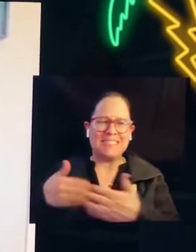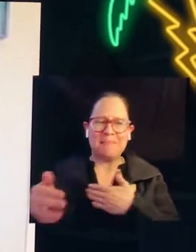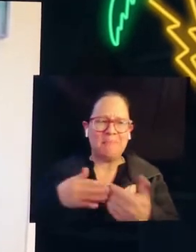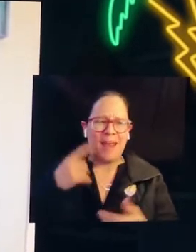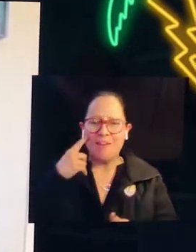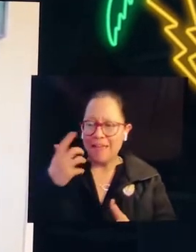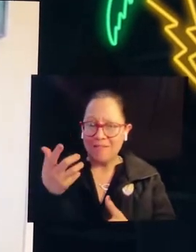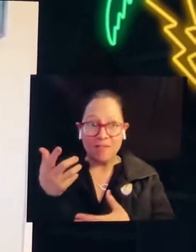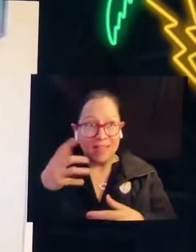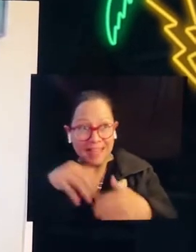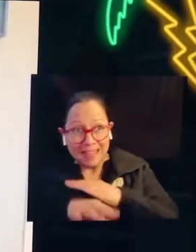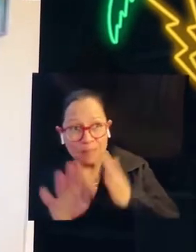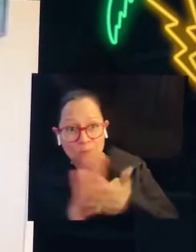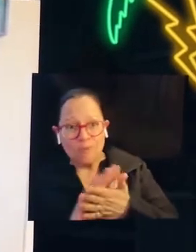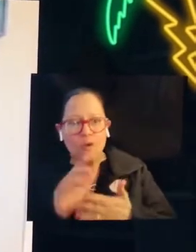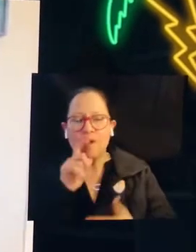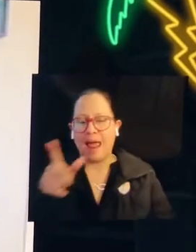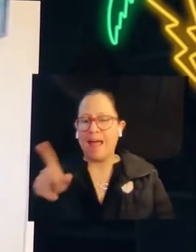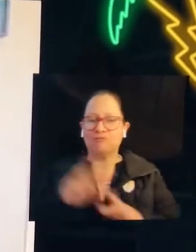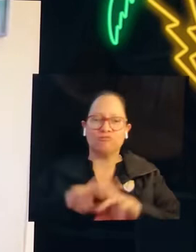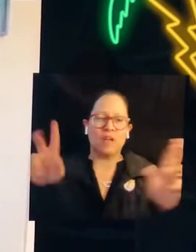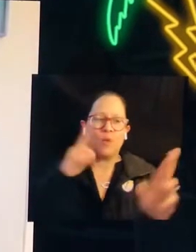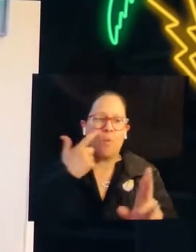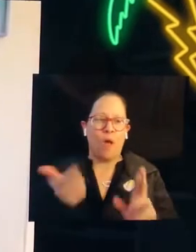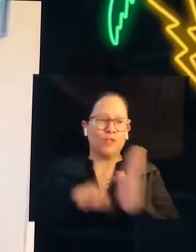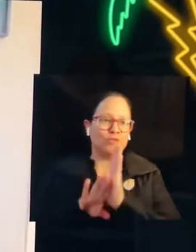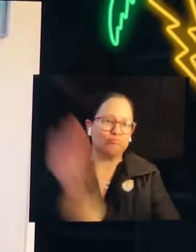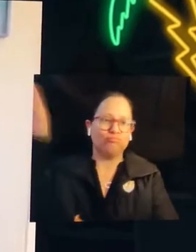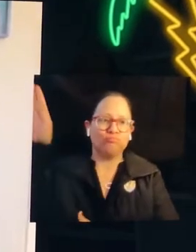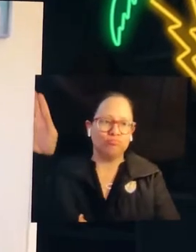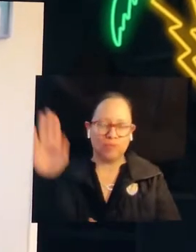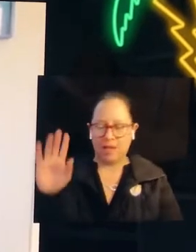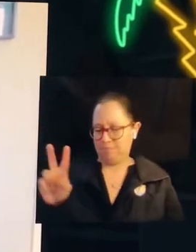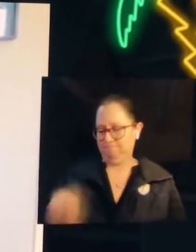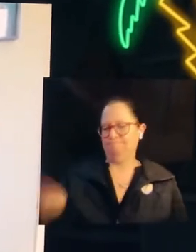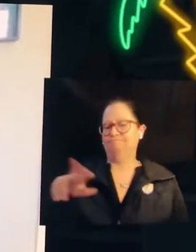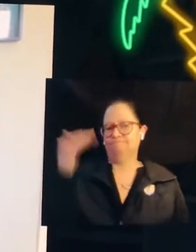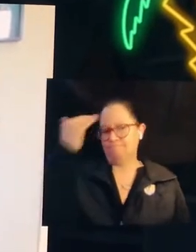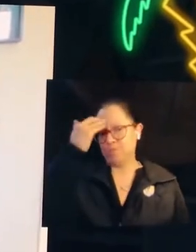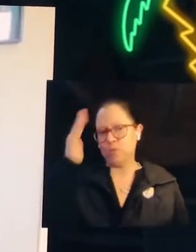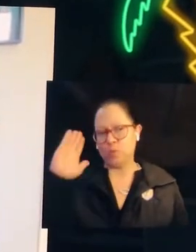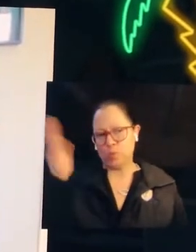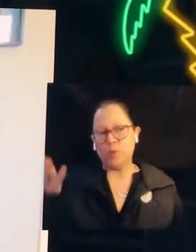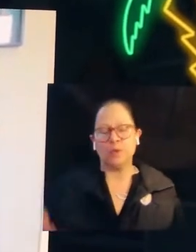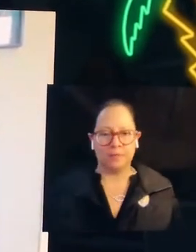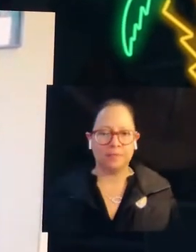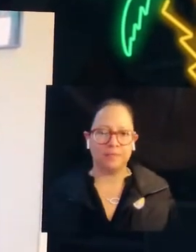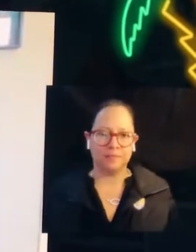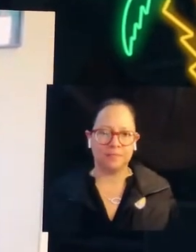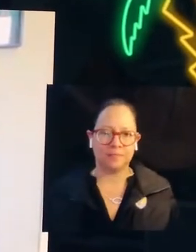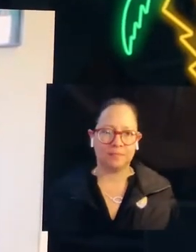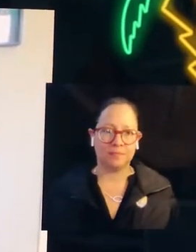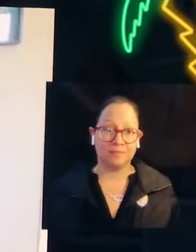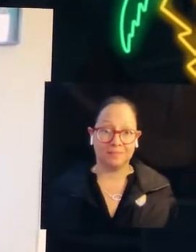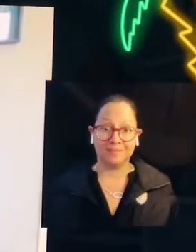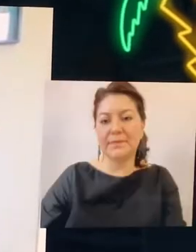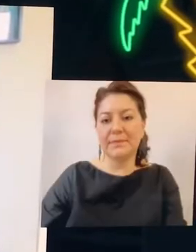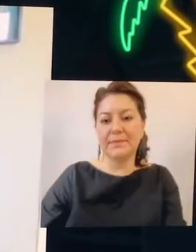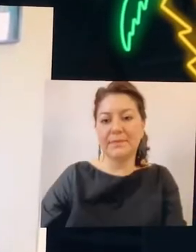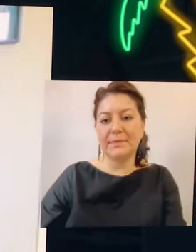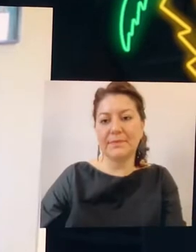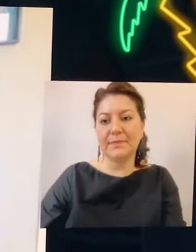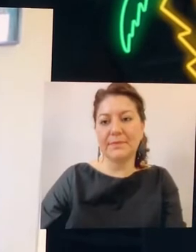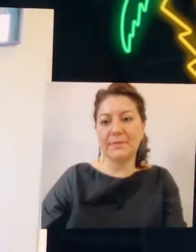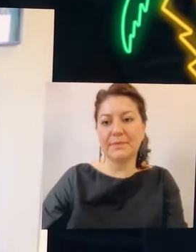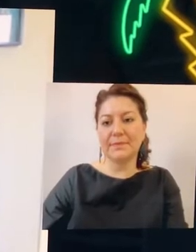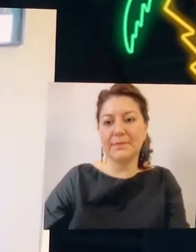to really do something. I really saw that in her. And knowing her personally and having worked